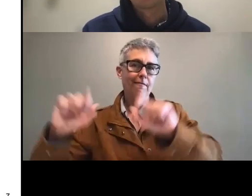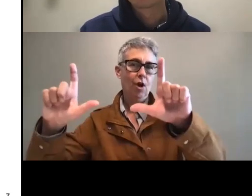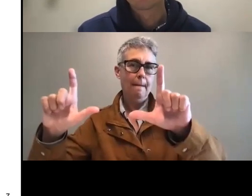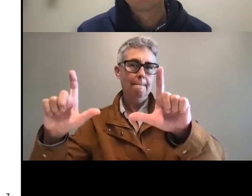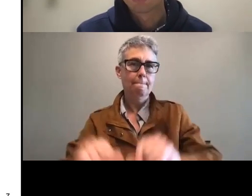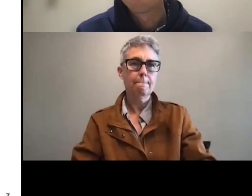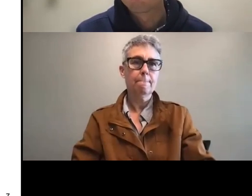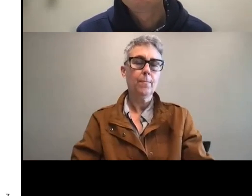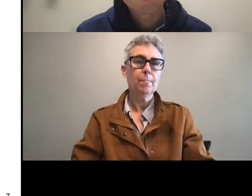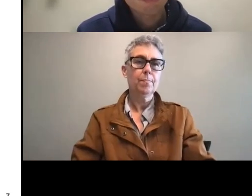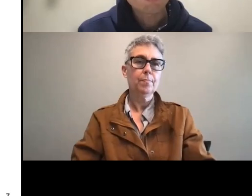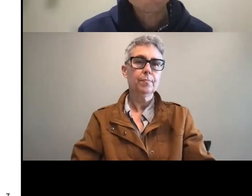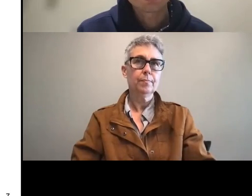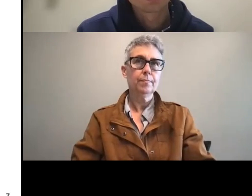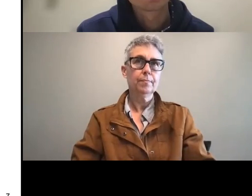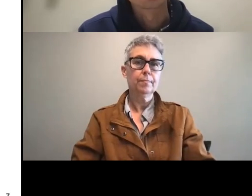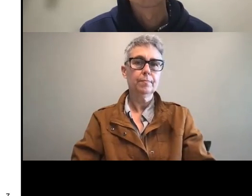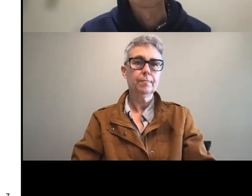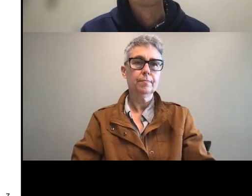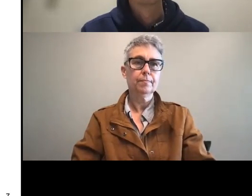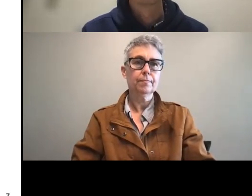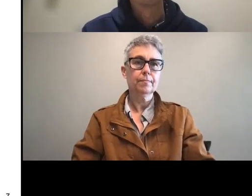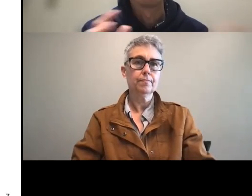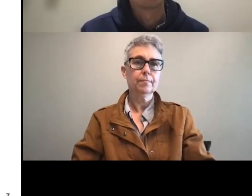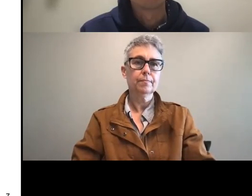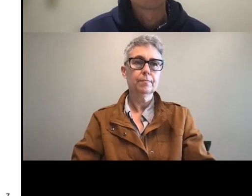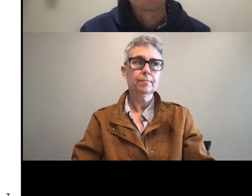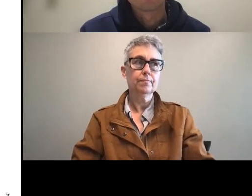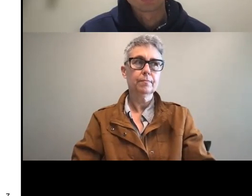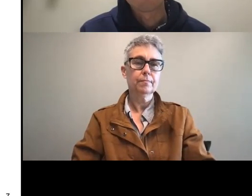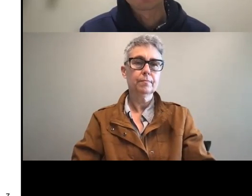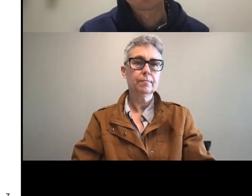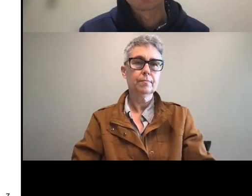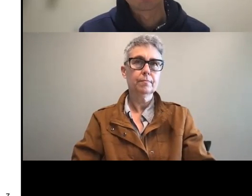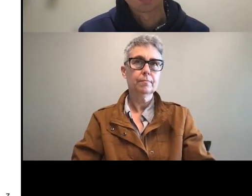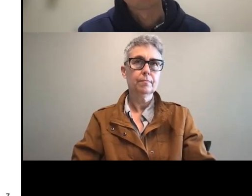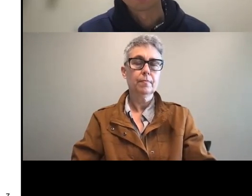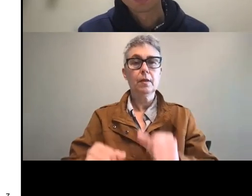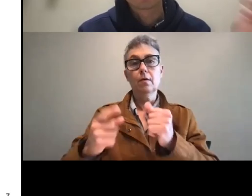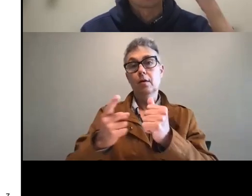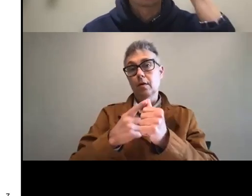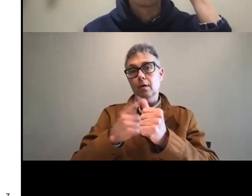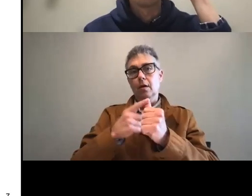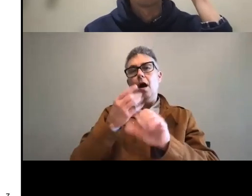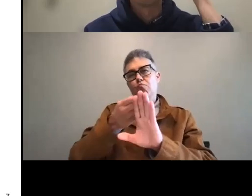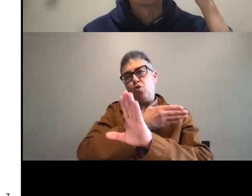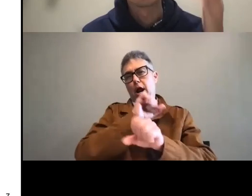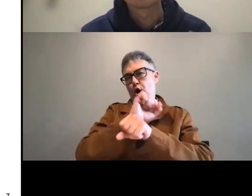All right, so let's see, okay. So just to mention some prior work,